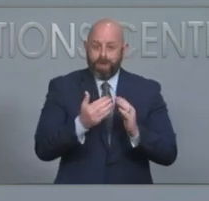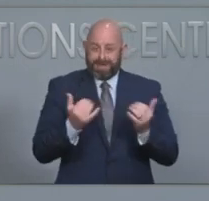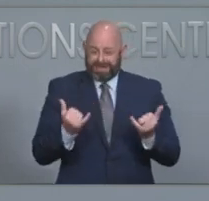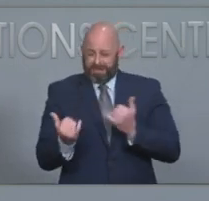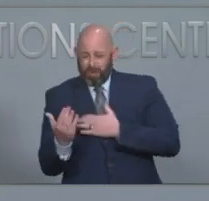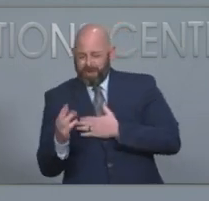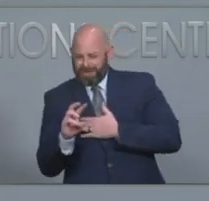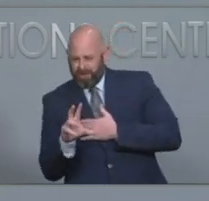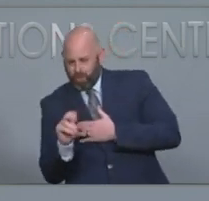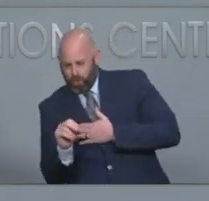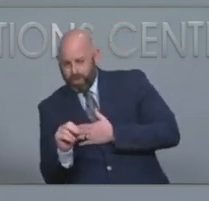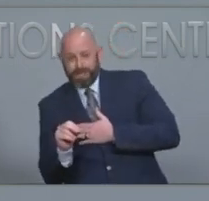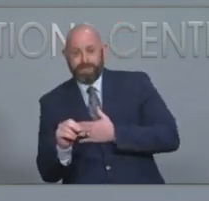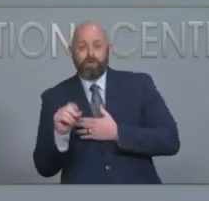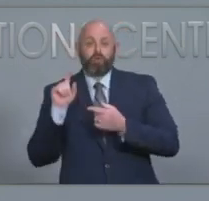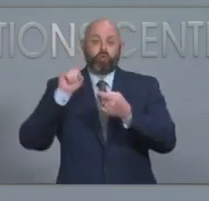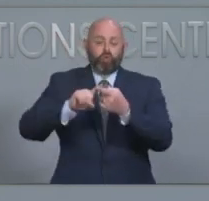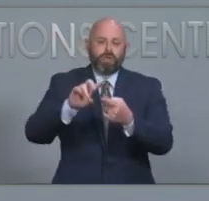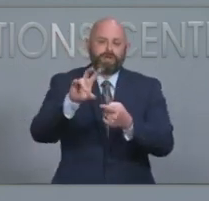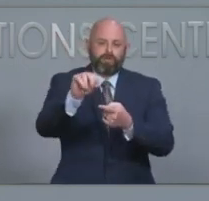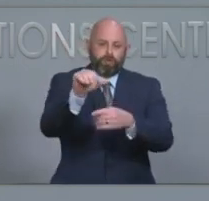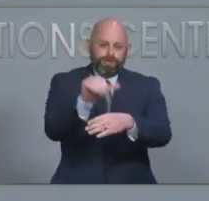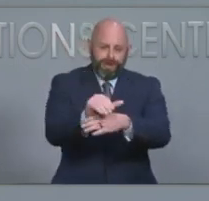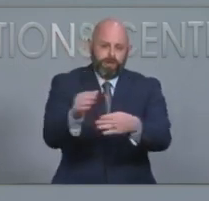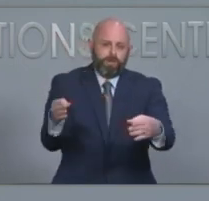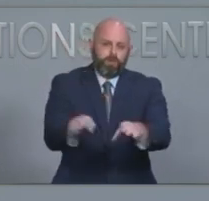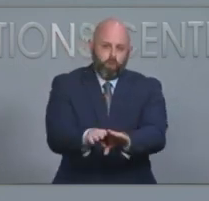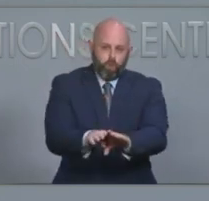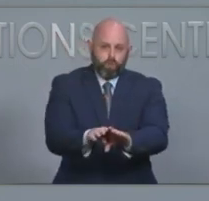7:30 p.m. at their precinct polling location.